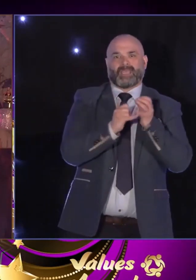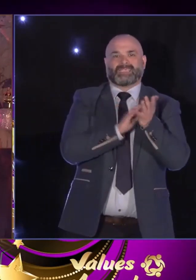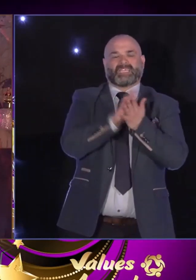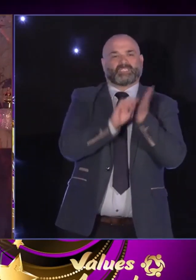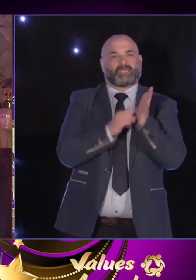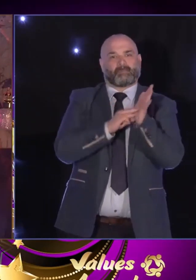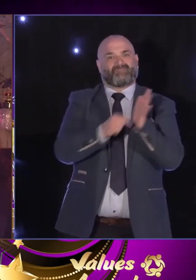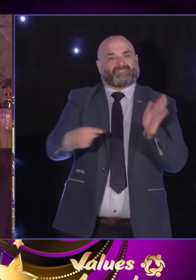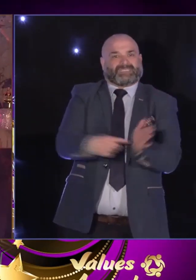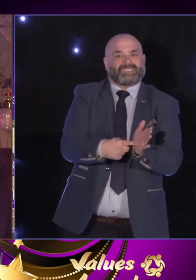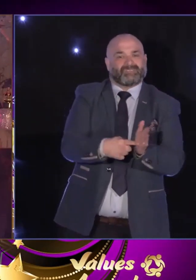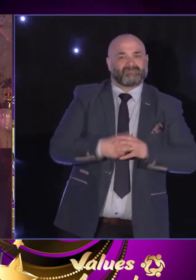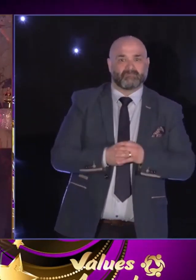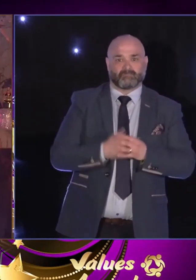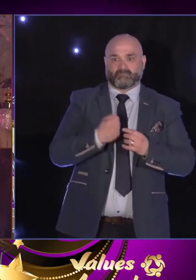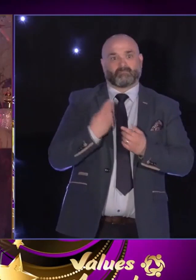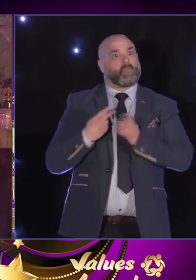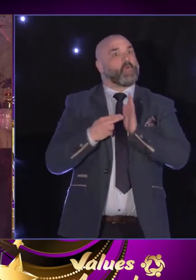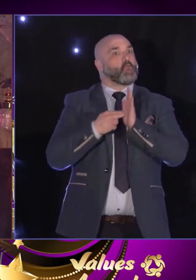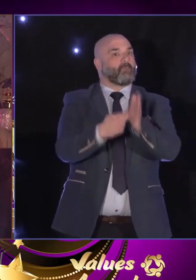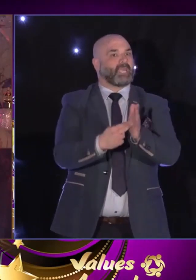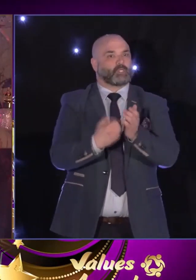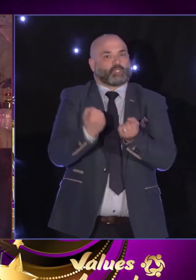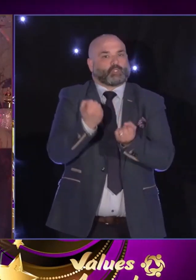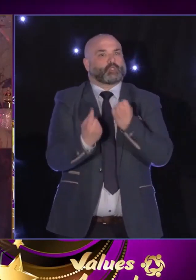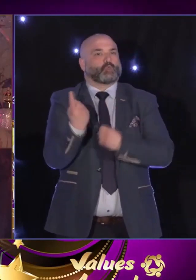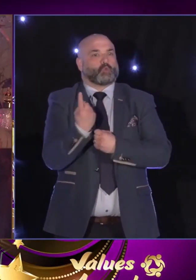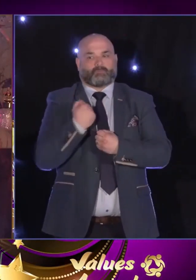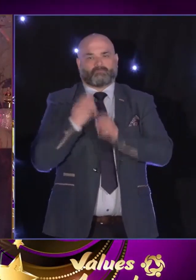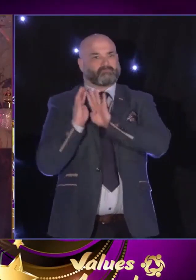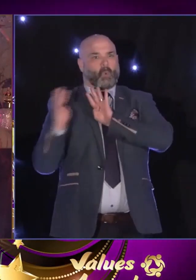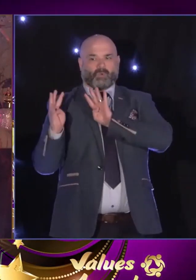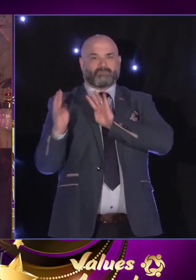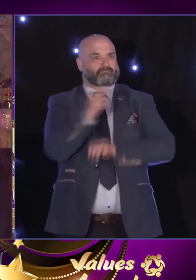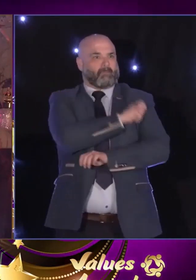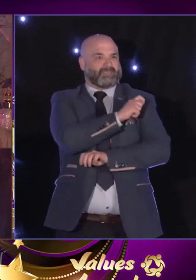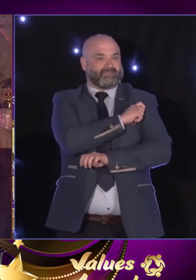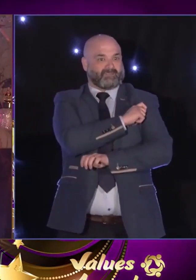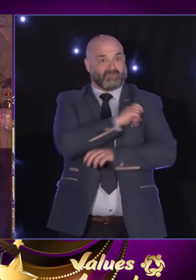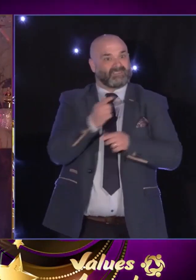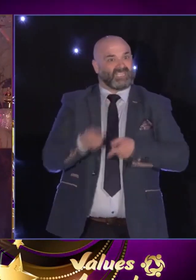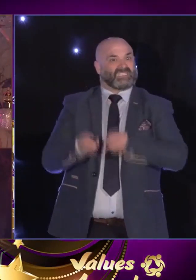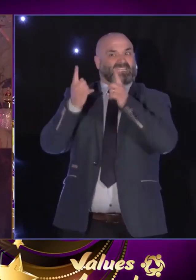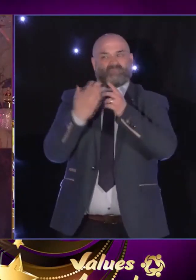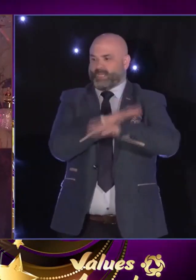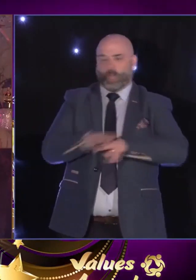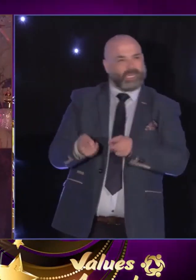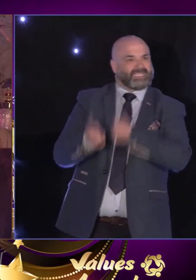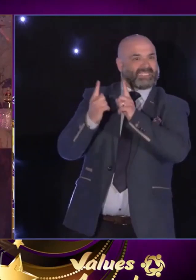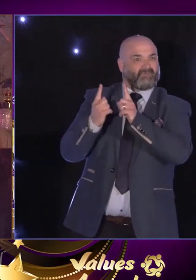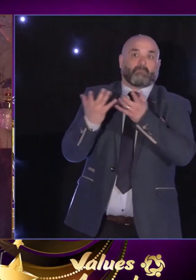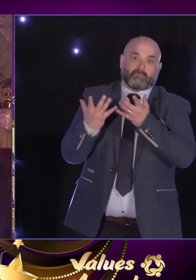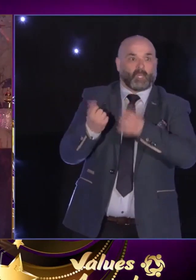The nominations were judged by my fellow board members, executives and non-executives, with